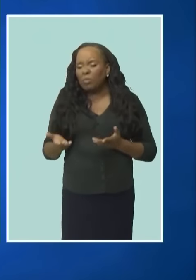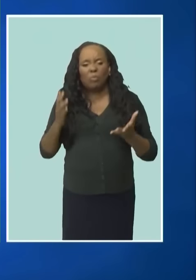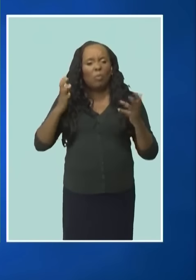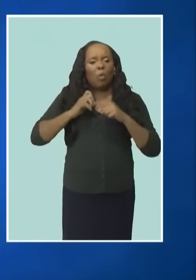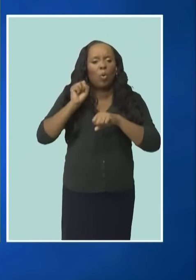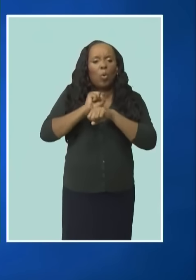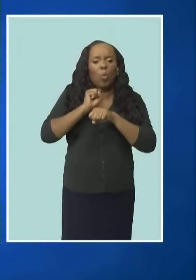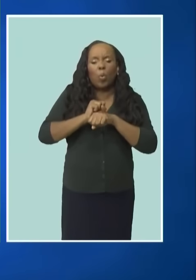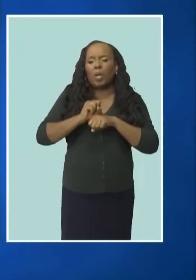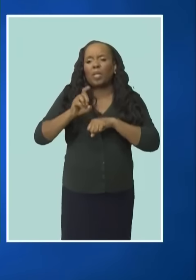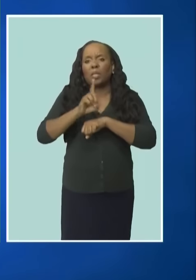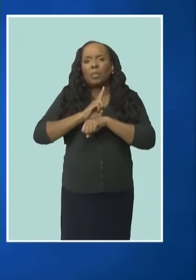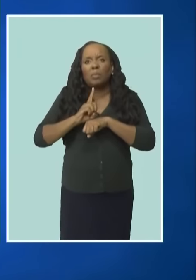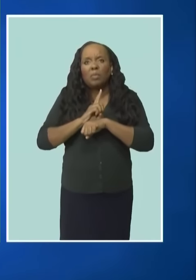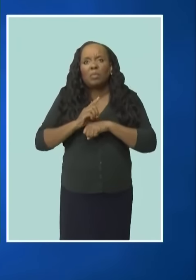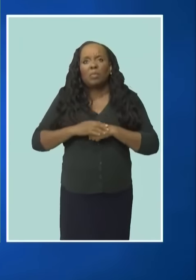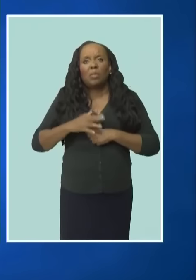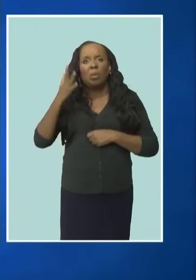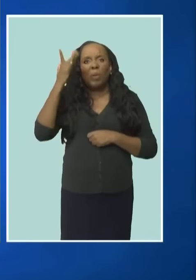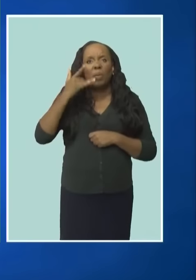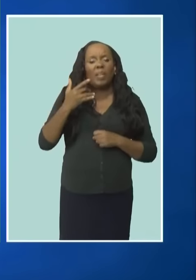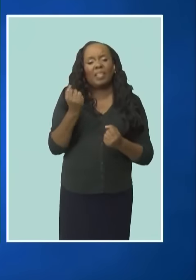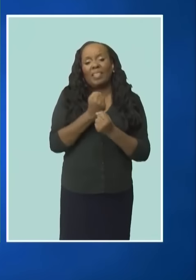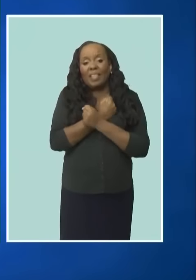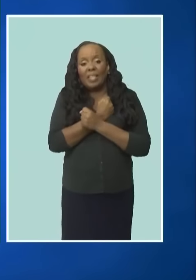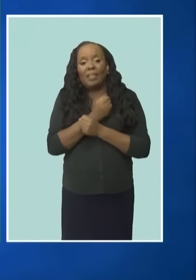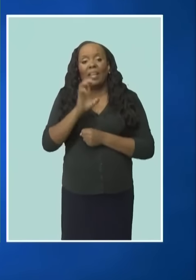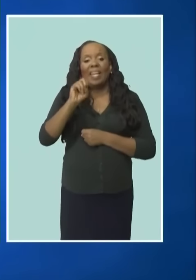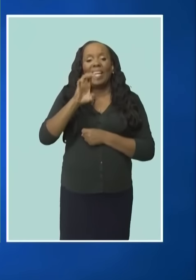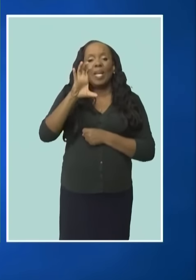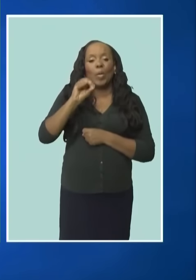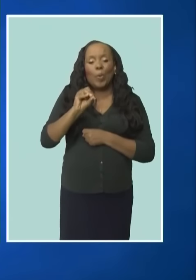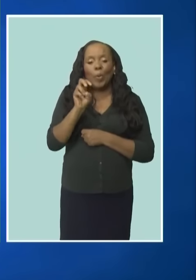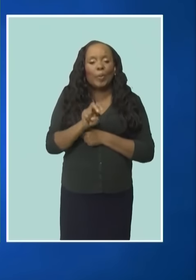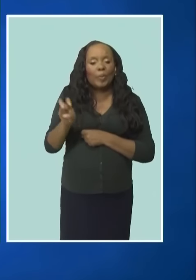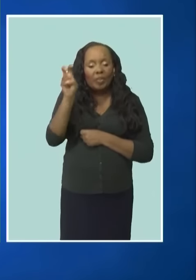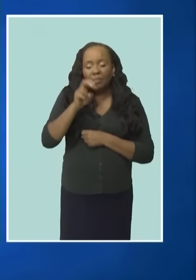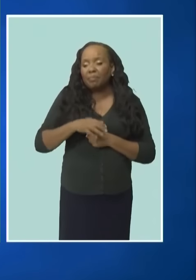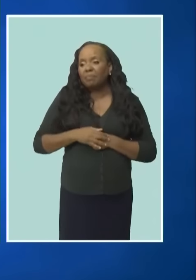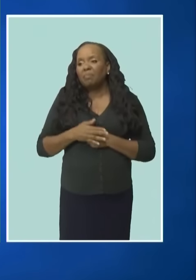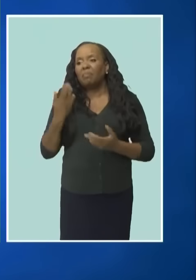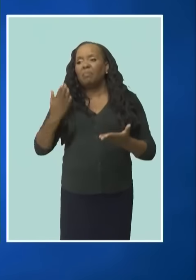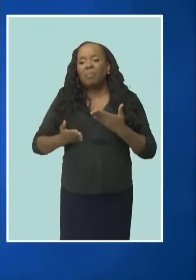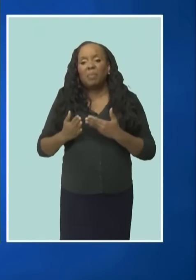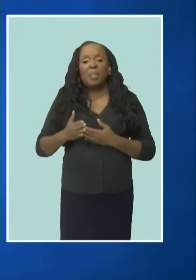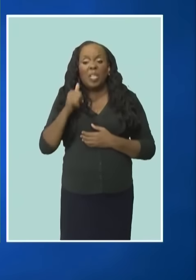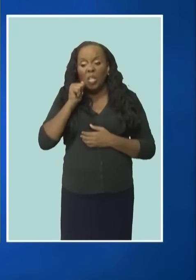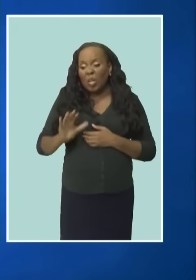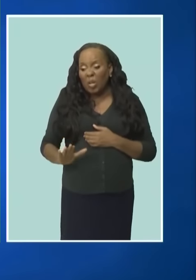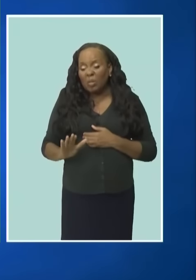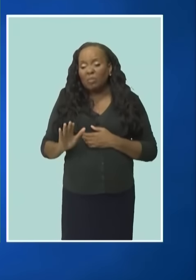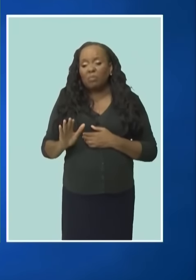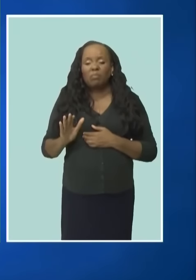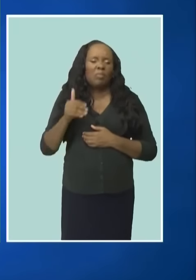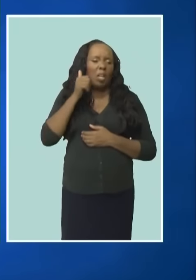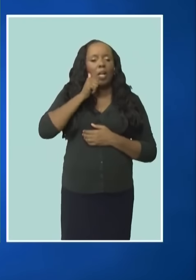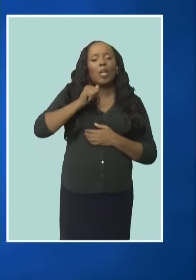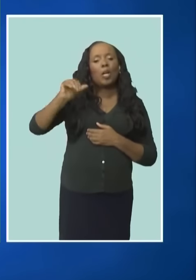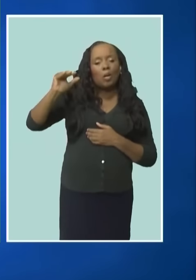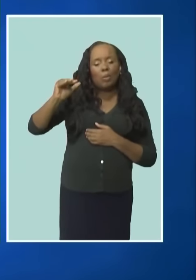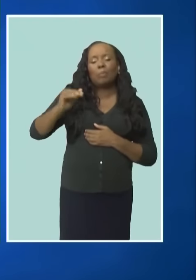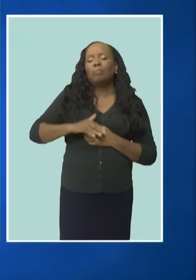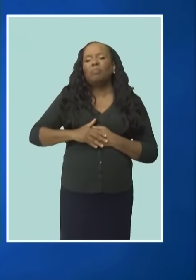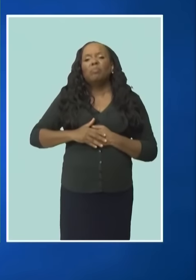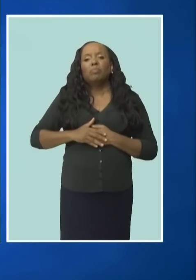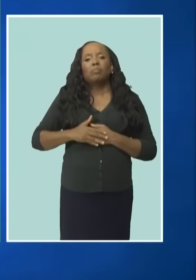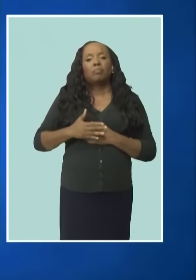Dominica because he loves ecotourism. This is for the little girl in Dominica who may want to decide that she wants to come and work in Barbados